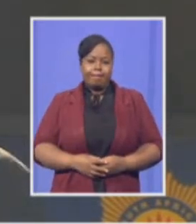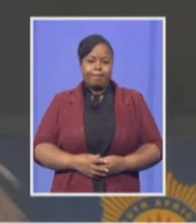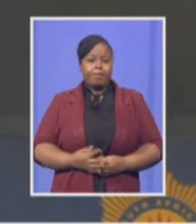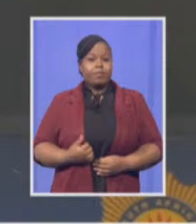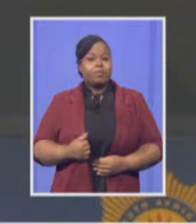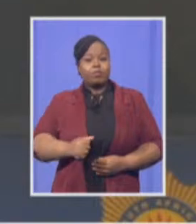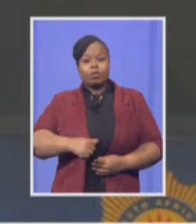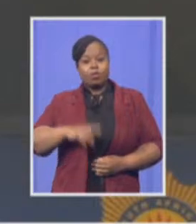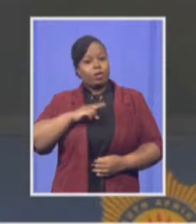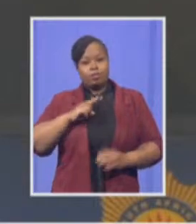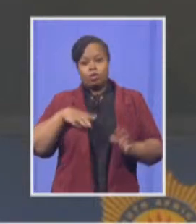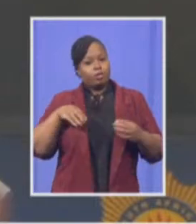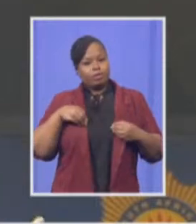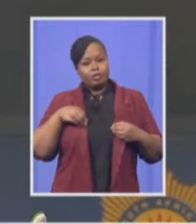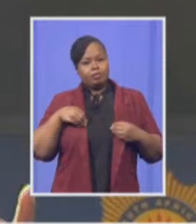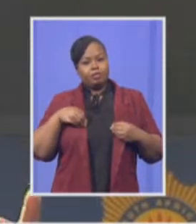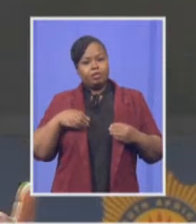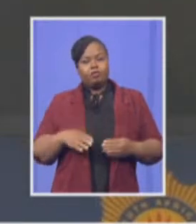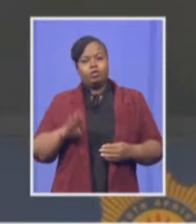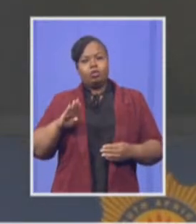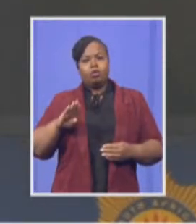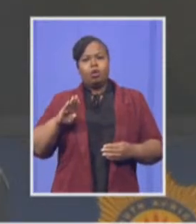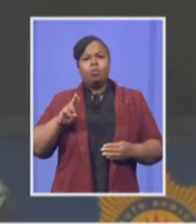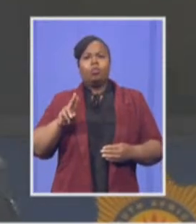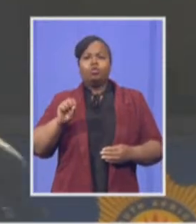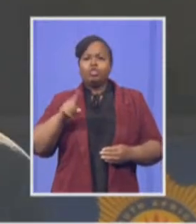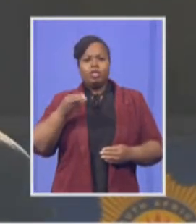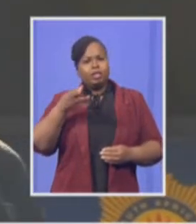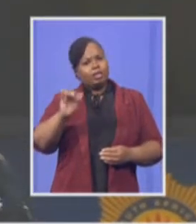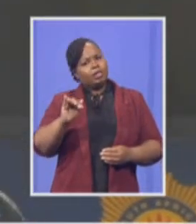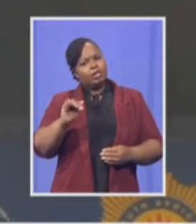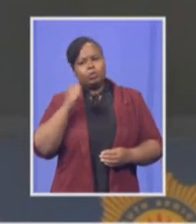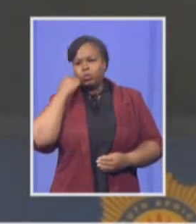ngeke ngivuma ukuthandazela ubushiri so